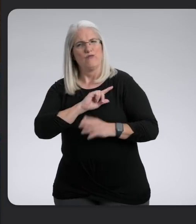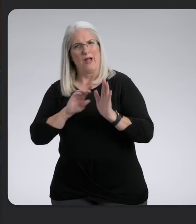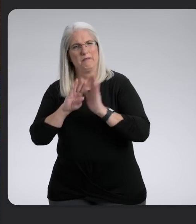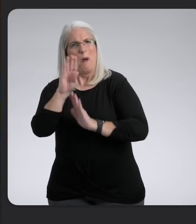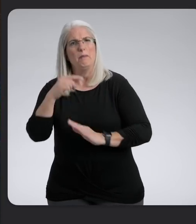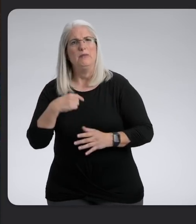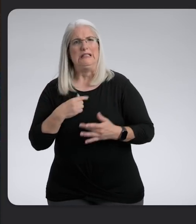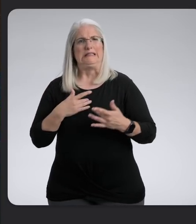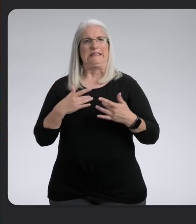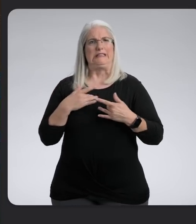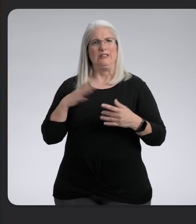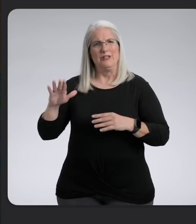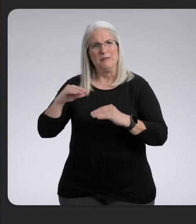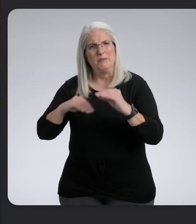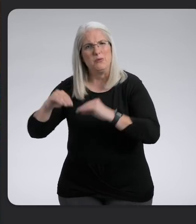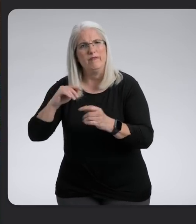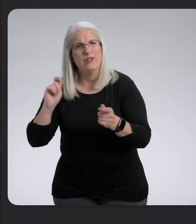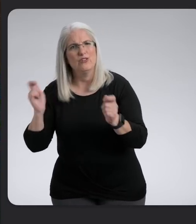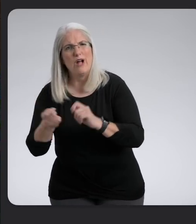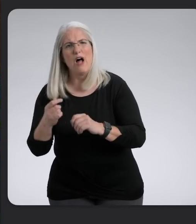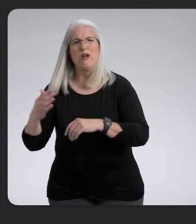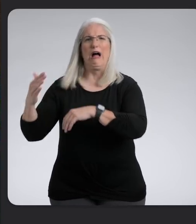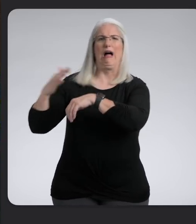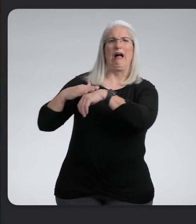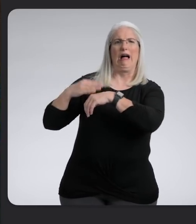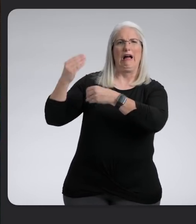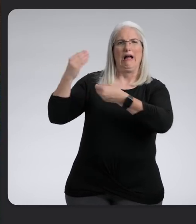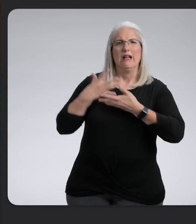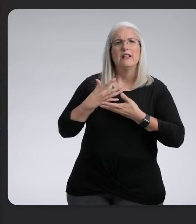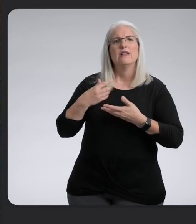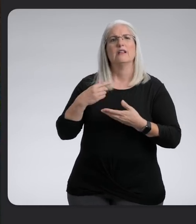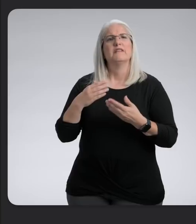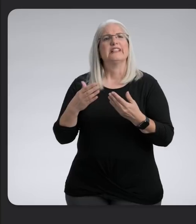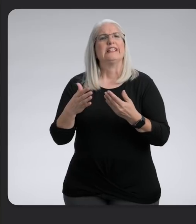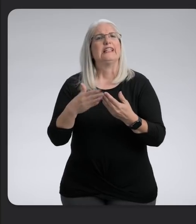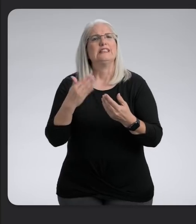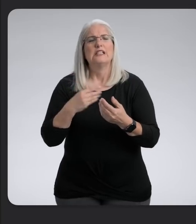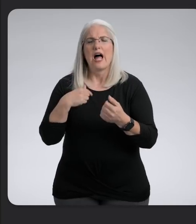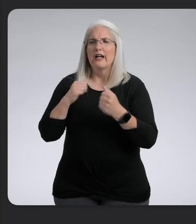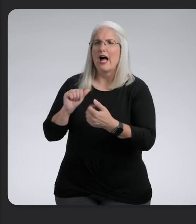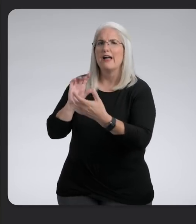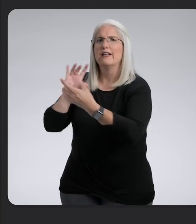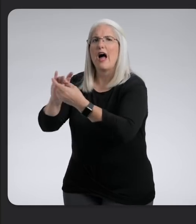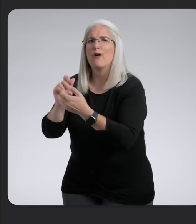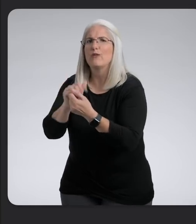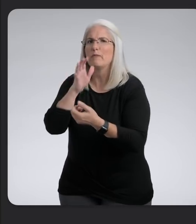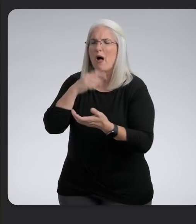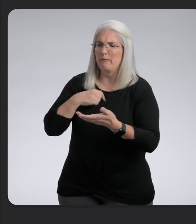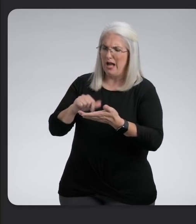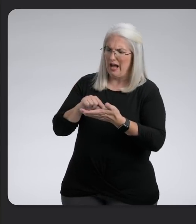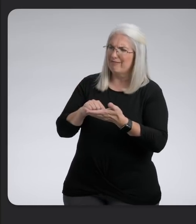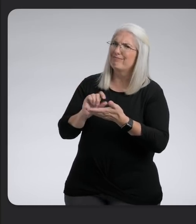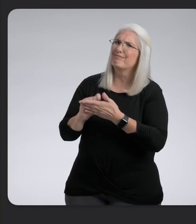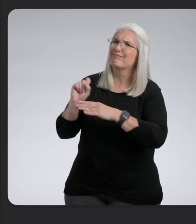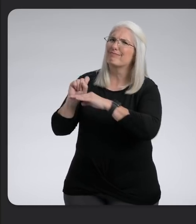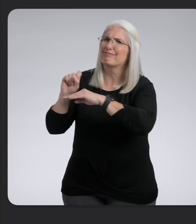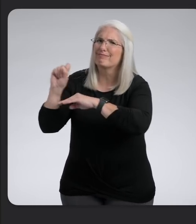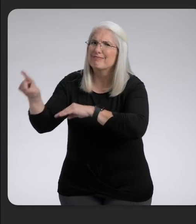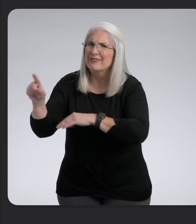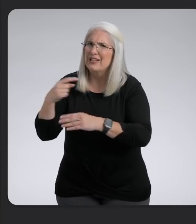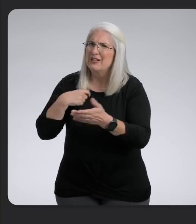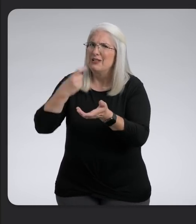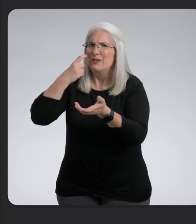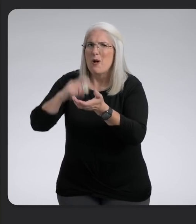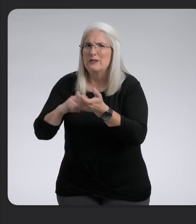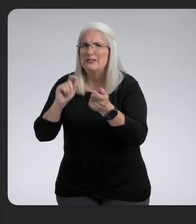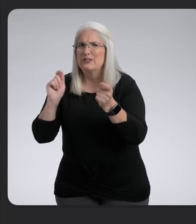mobility, and more. And it's easy for me to connect with her about her health. So if I see a noteworthy change, like her resting heart rate increasing,